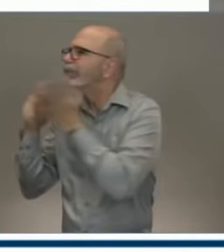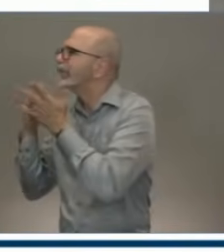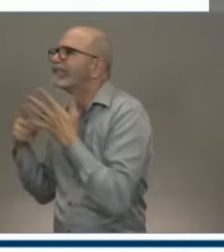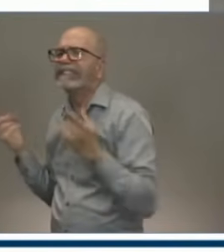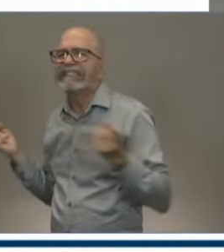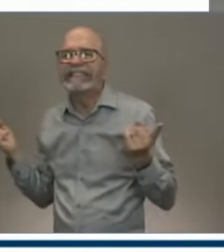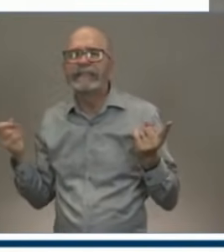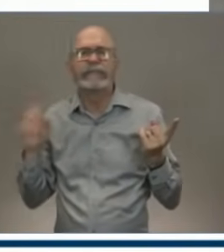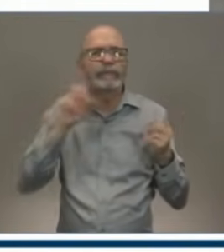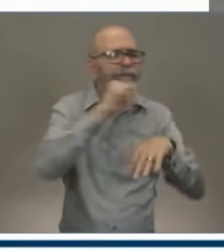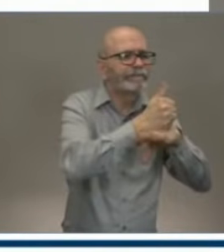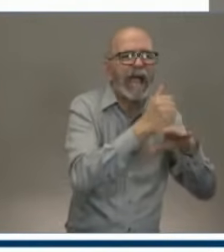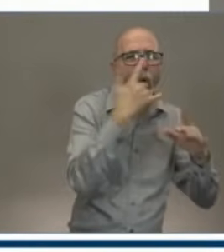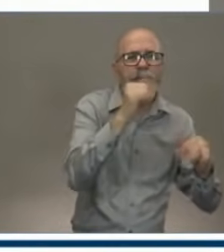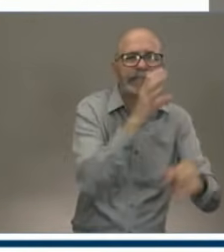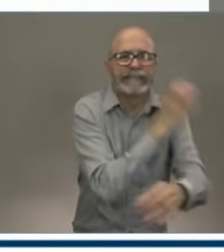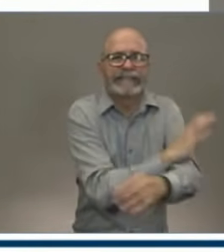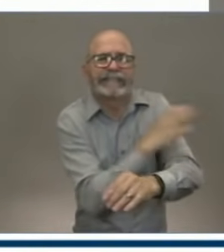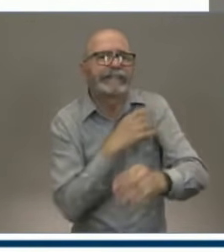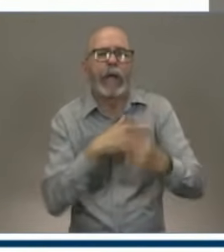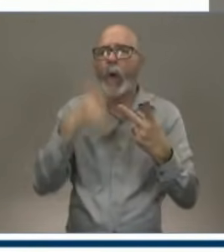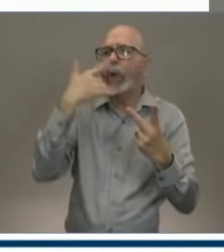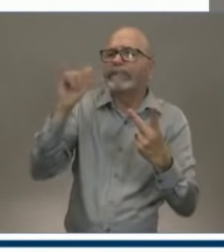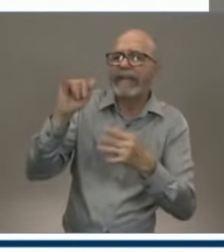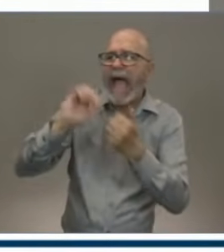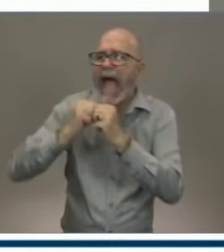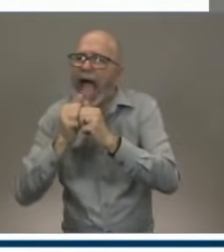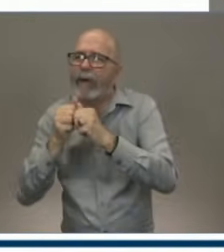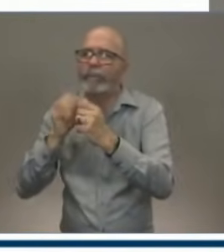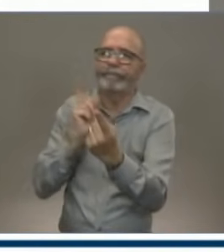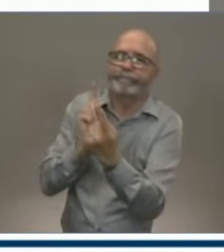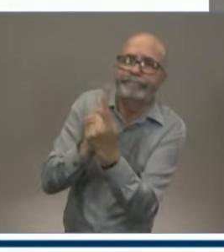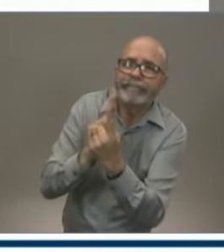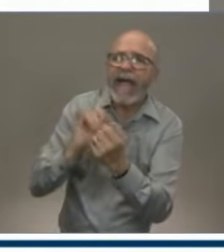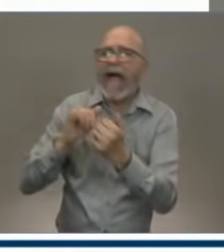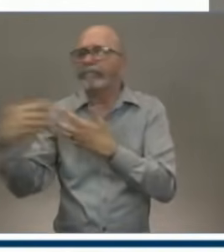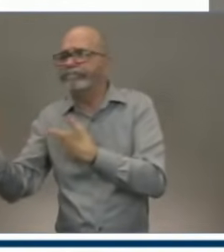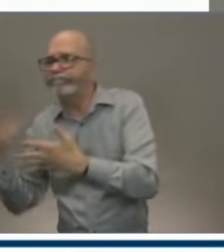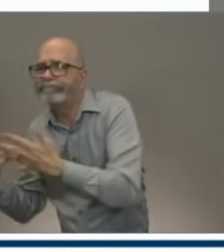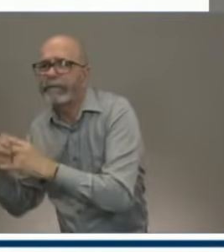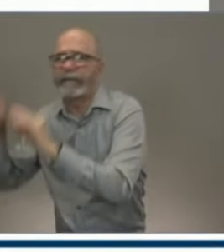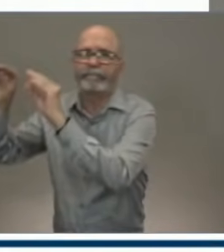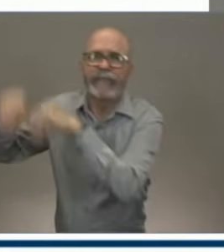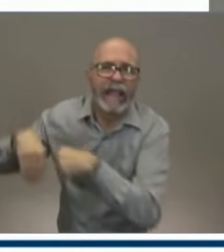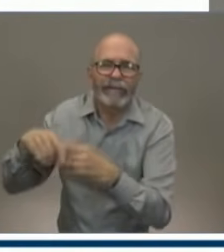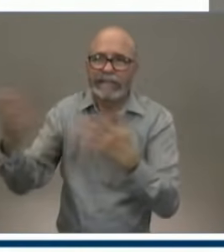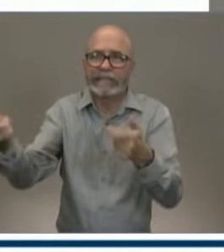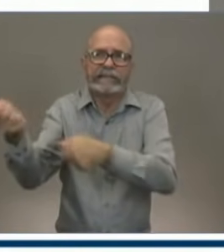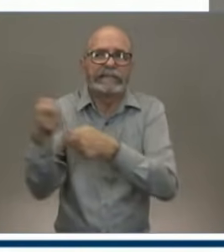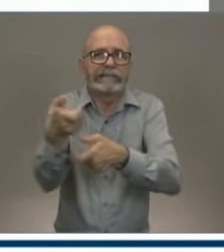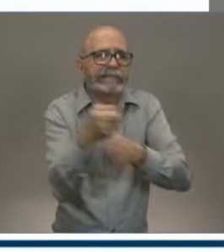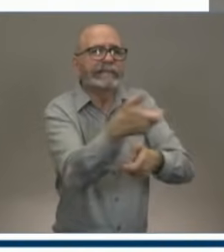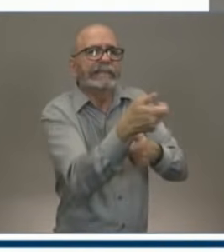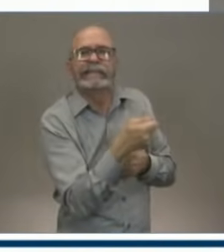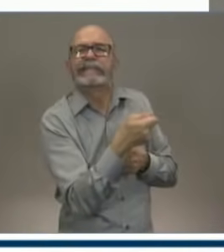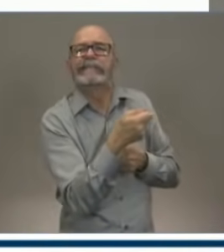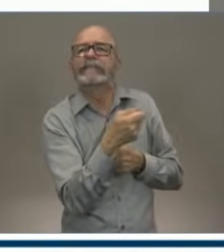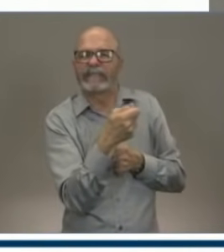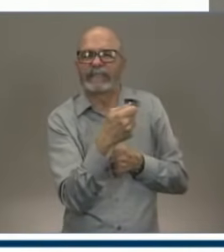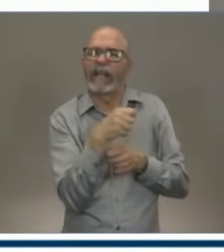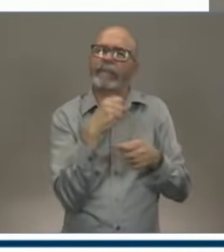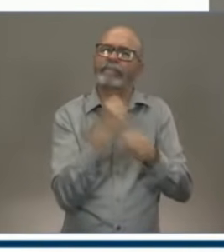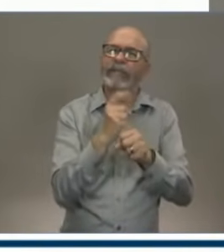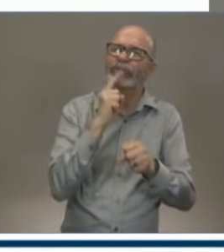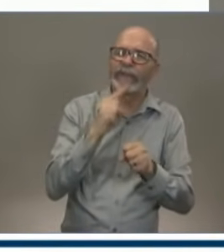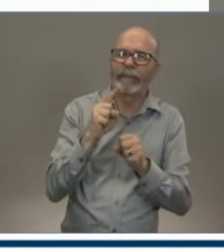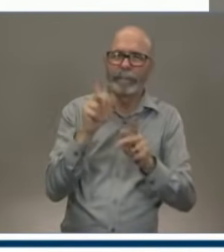be the requirements. So we'll continue to look to see how they are able to be involved in as we start to do the detailed planning